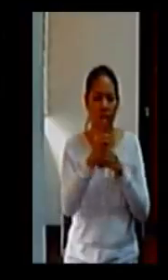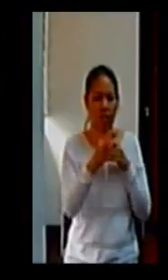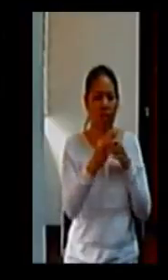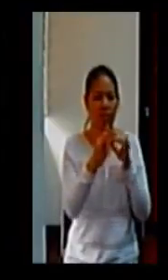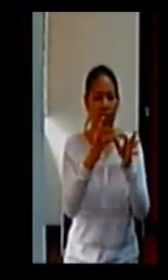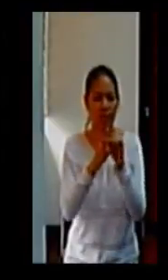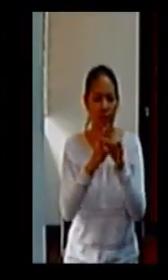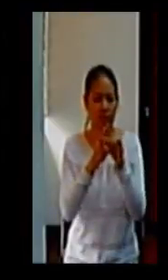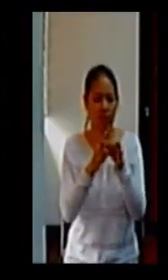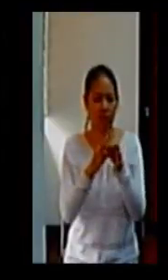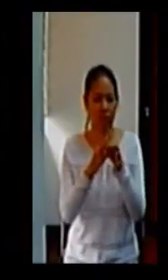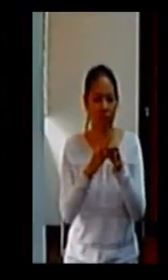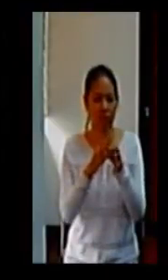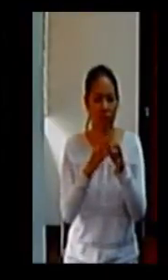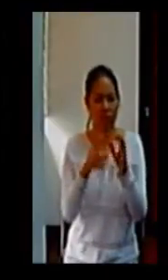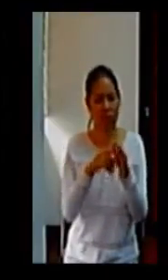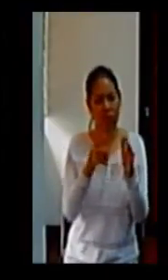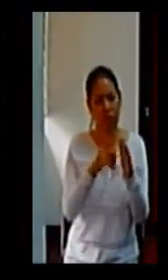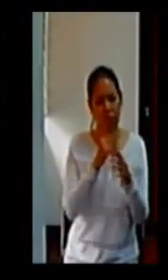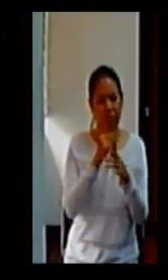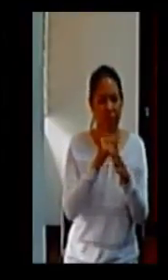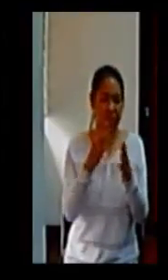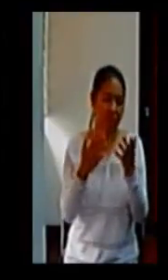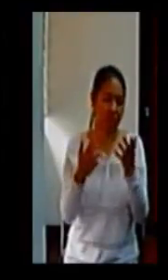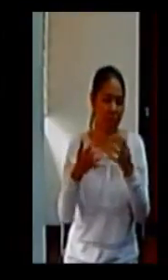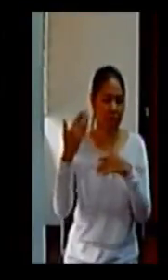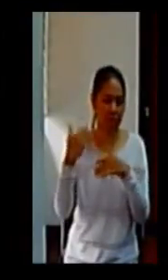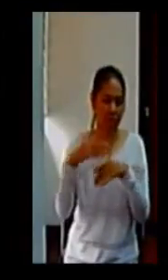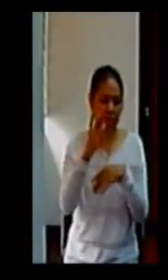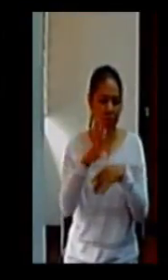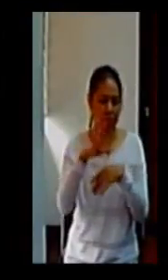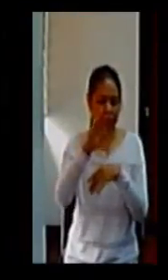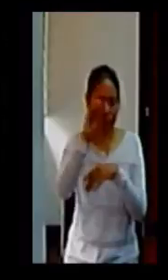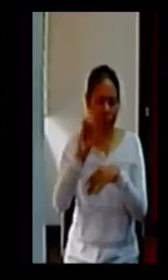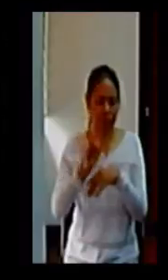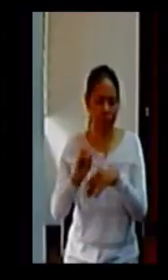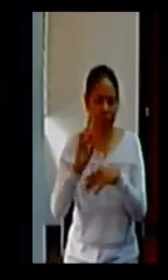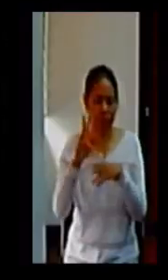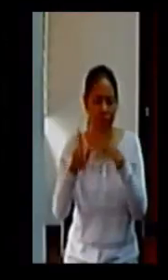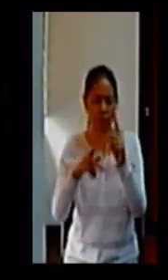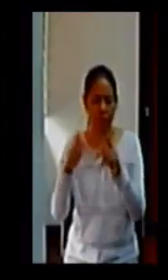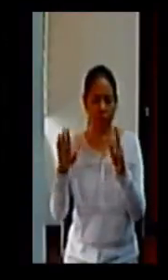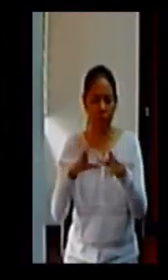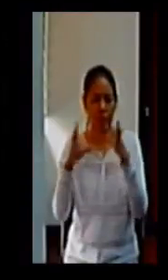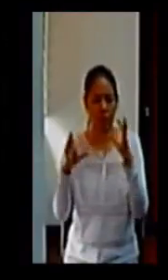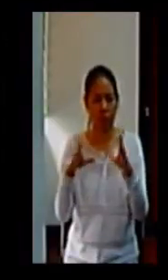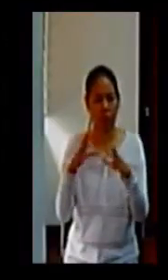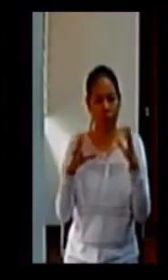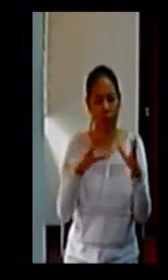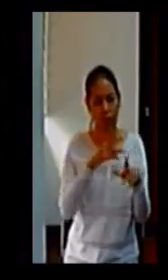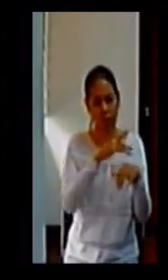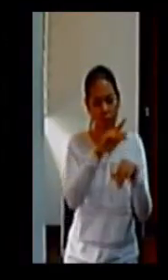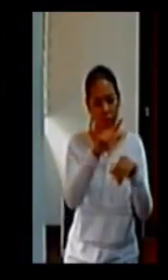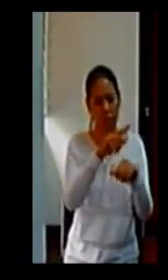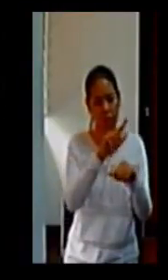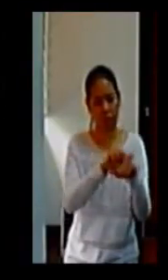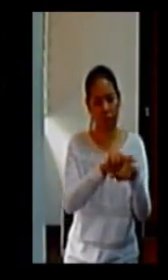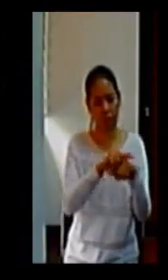halimbawa, 50% ng mga tao nagtatrabaho sa lupa, pero dahil sa init at di